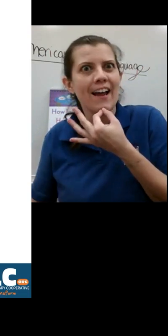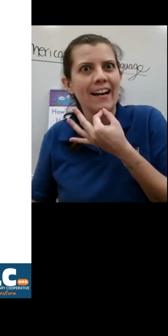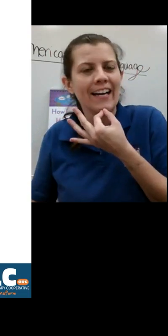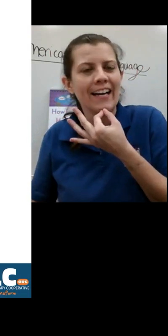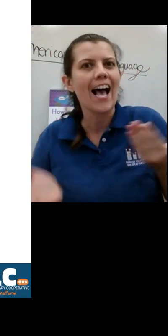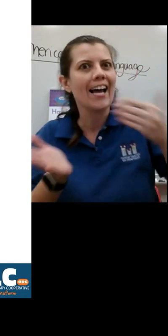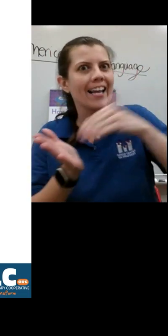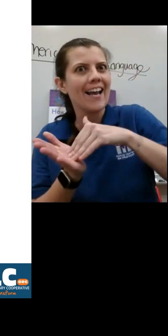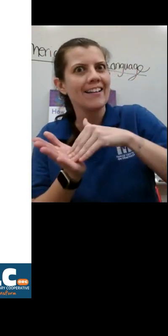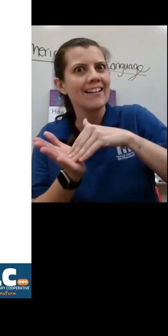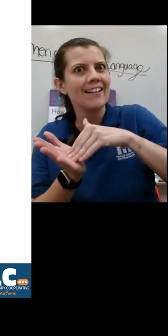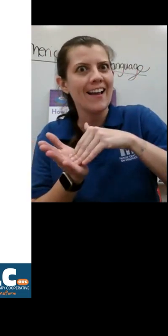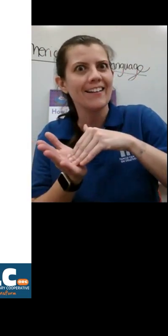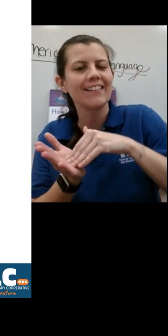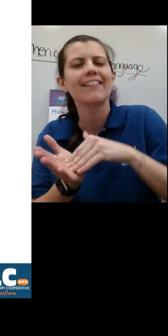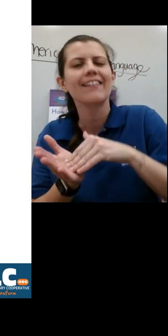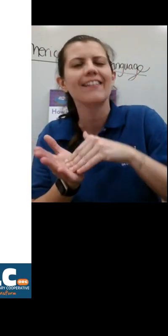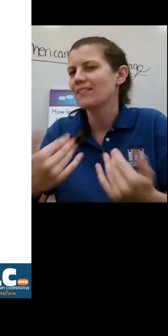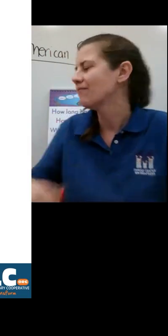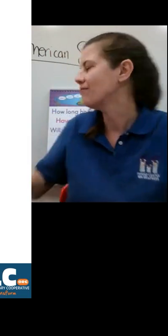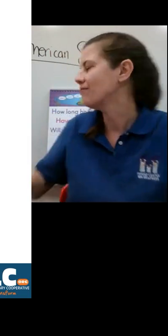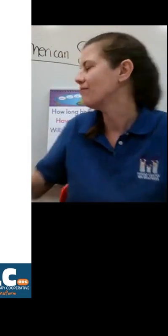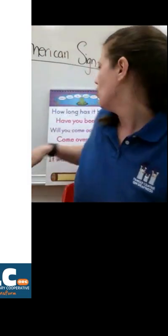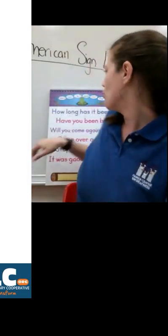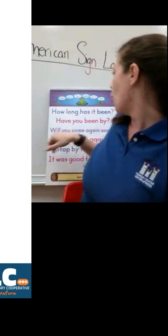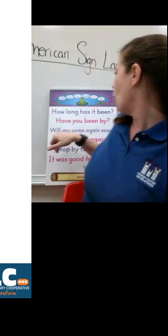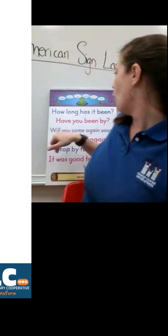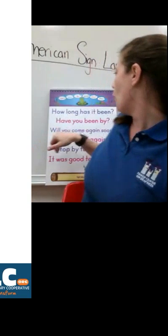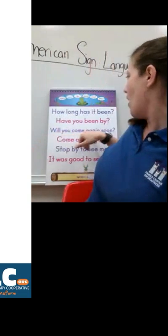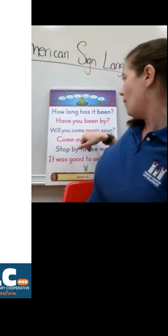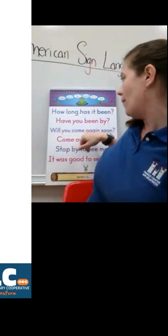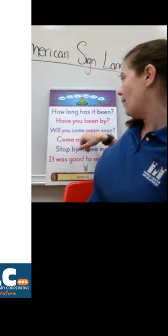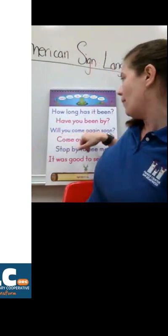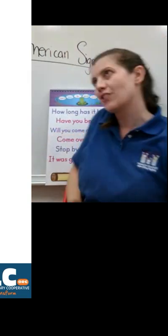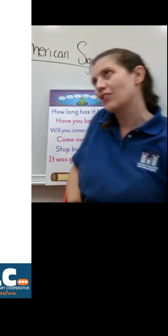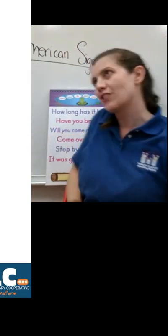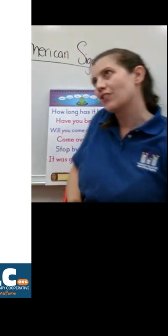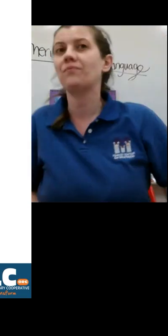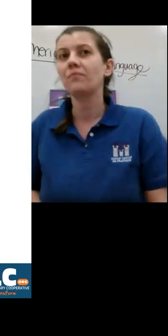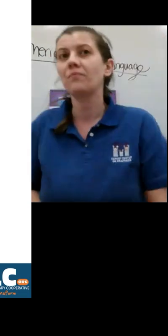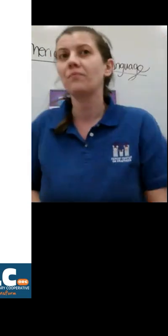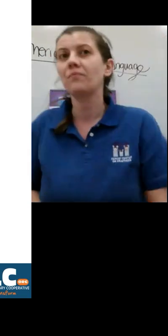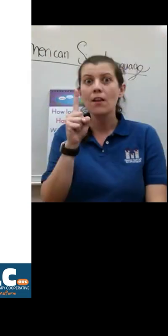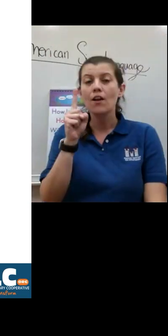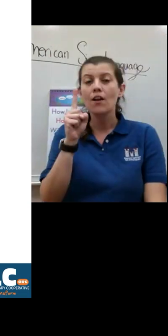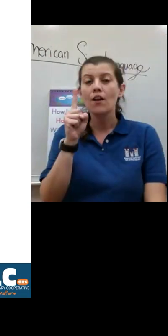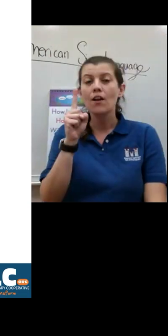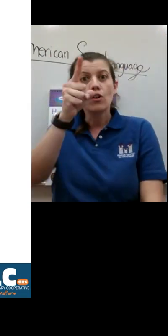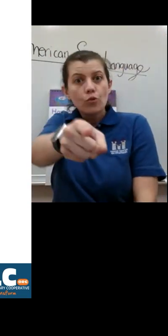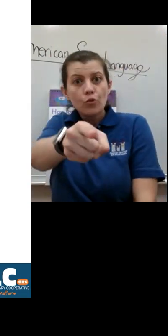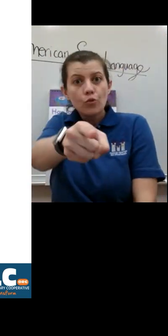Oh, let's try that again, okay? So will you come again soon?